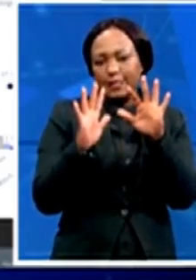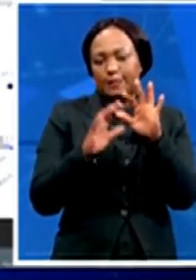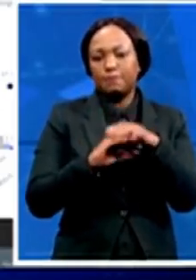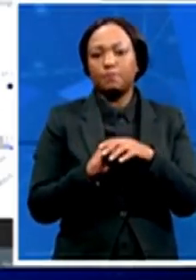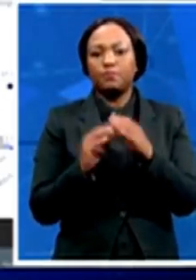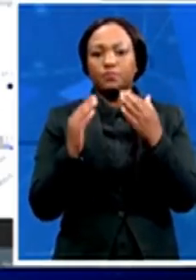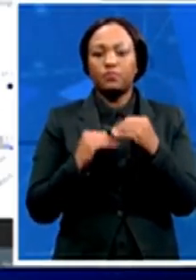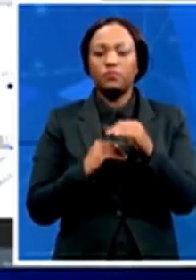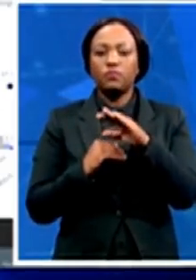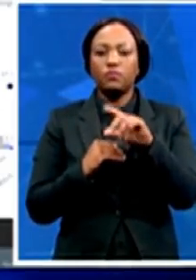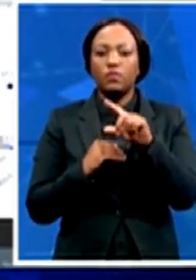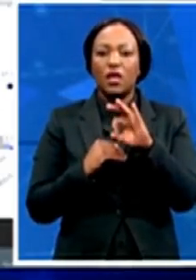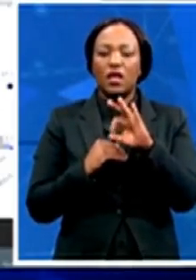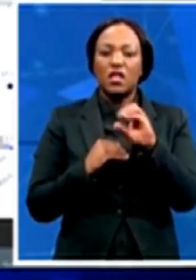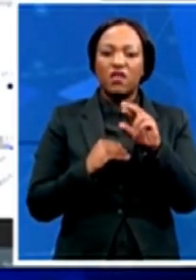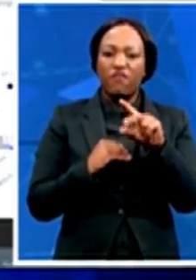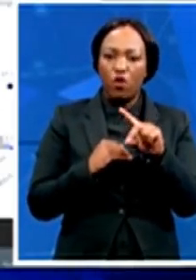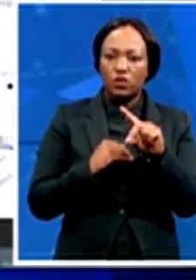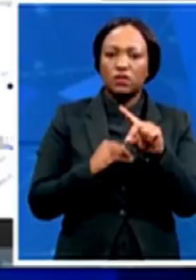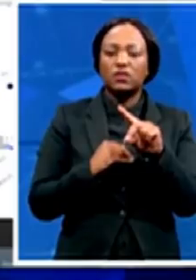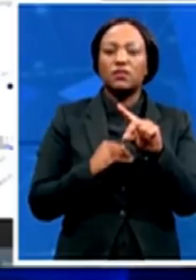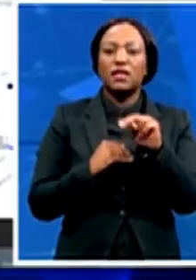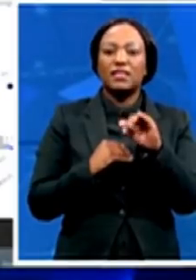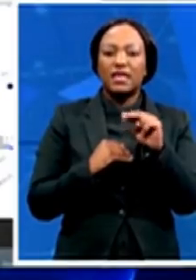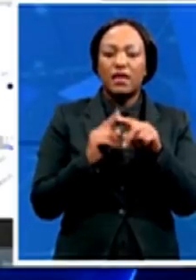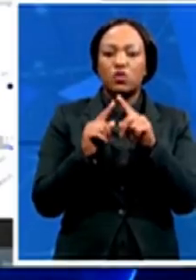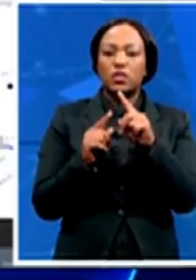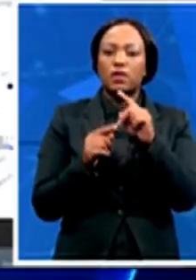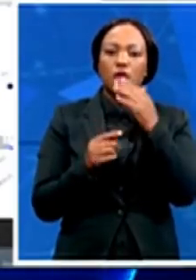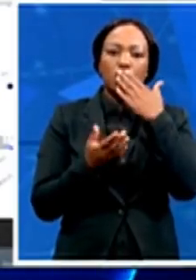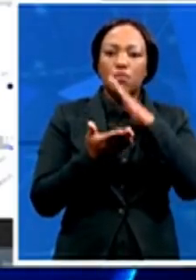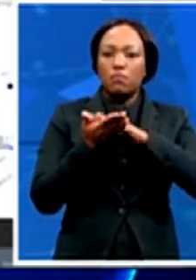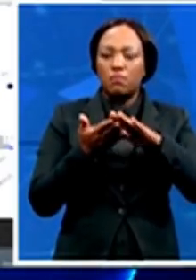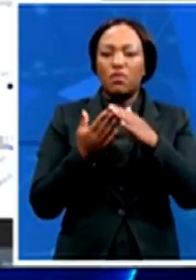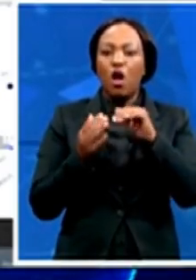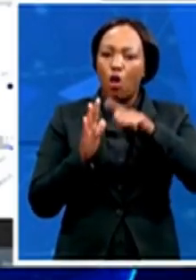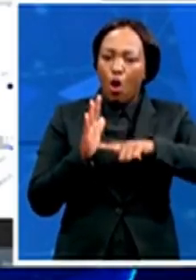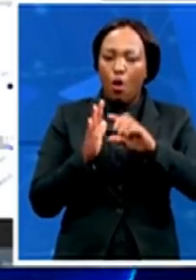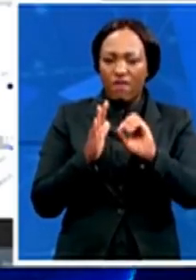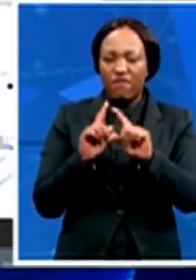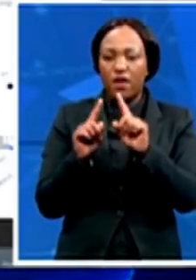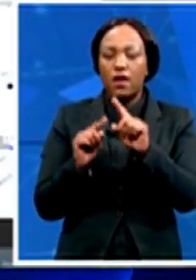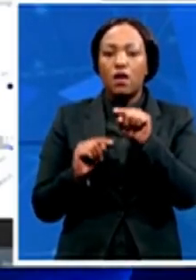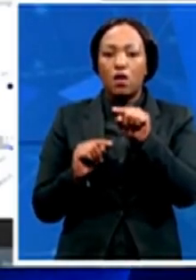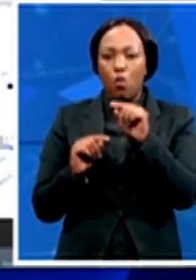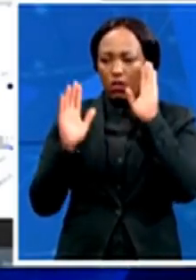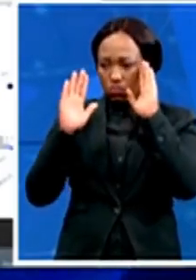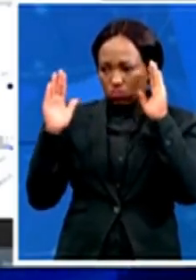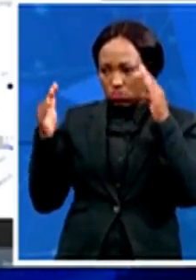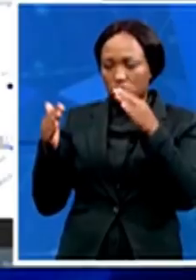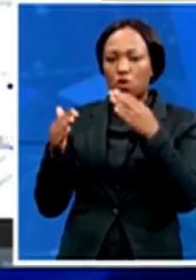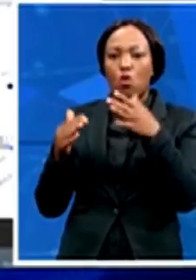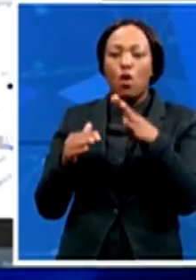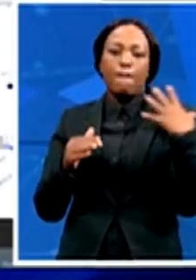you can see the lowest is Mitchells Plain, only 31%. That's why the attention that Minister Mbombo is giving to the Mitchells Plain area and all of us